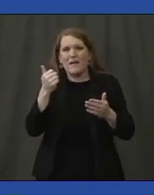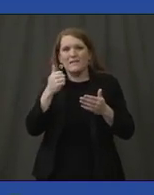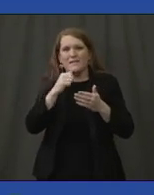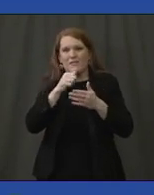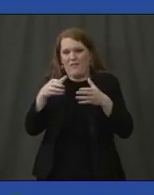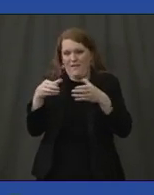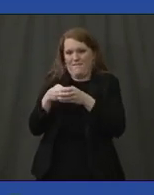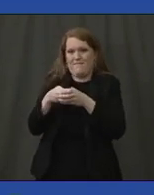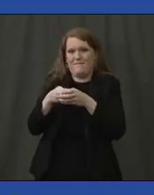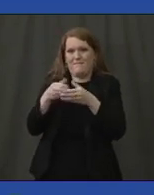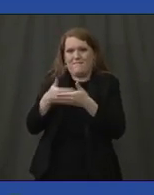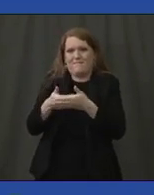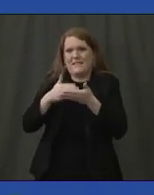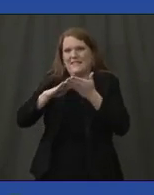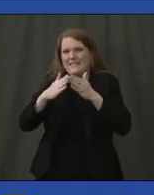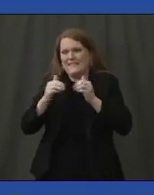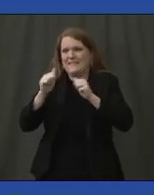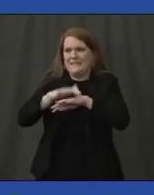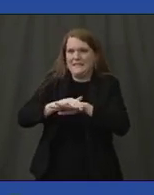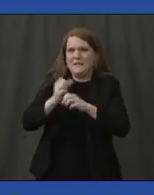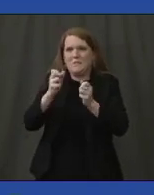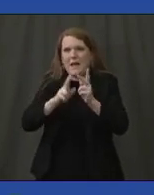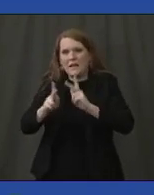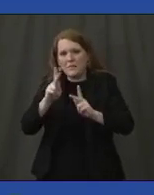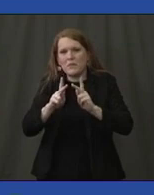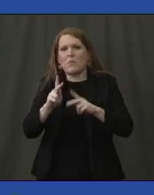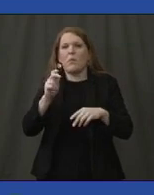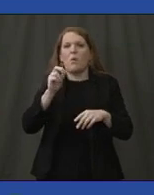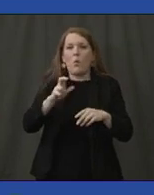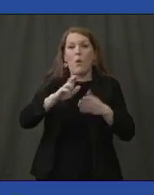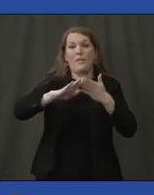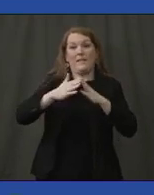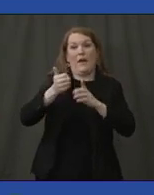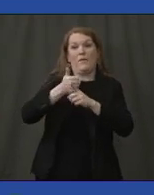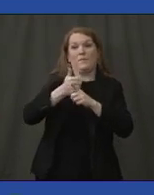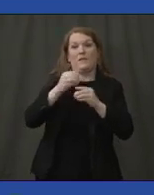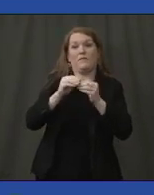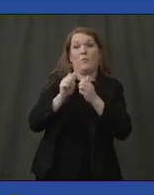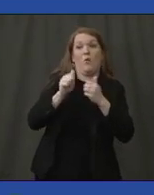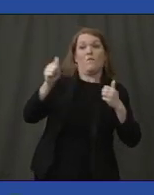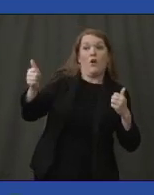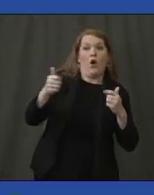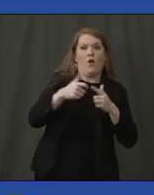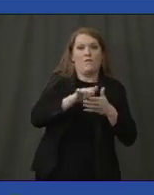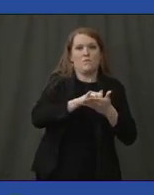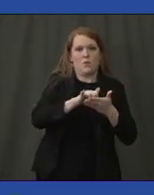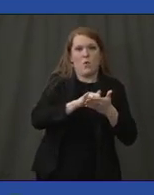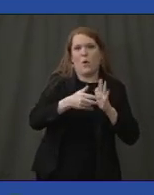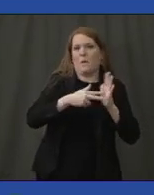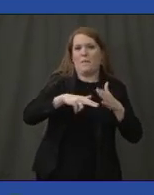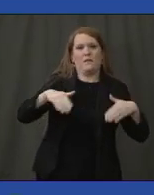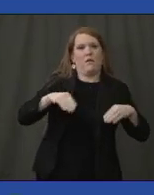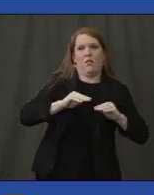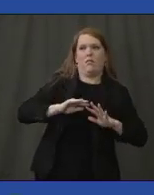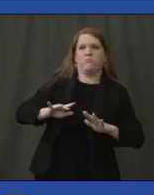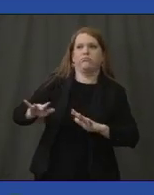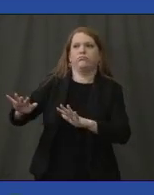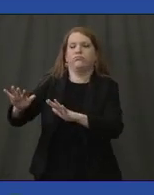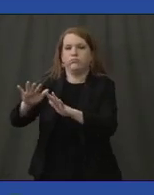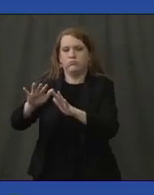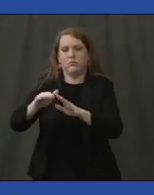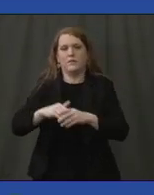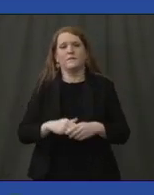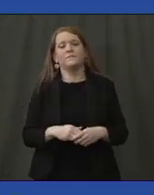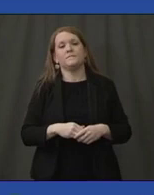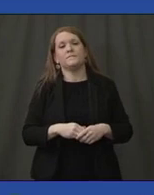this in greater New York area. And we've had a little more time to plan and prepare there. Again, at one point, we thought